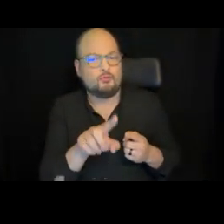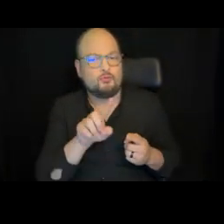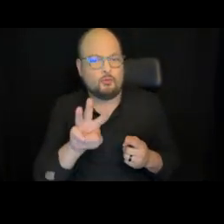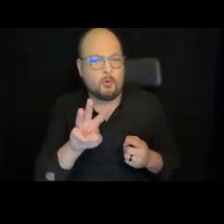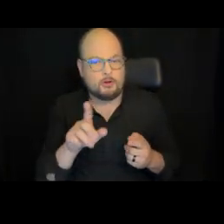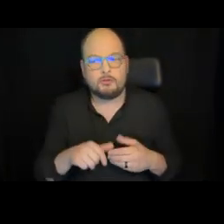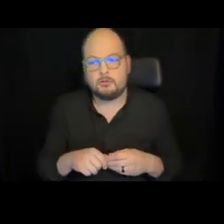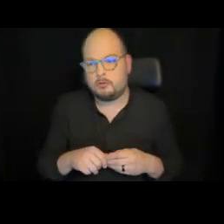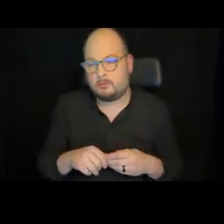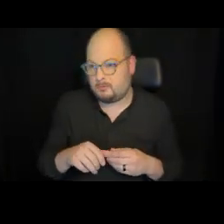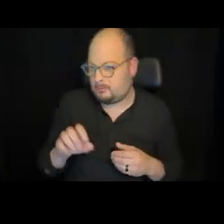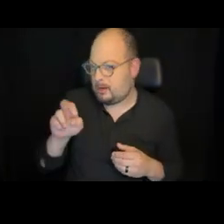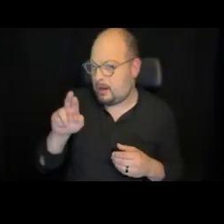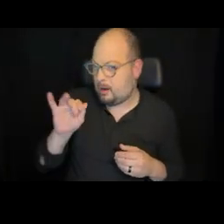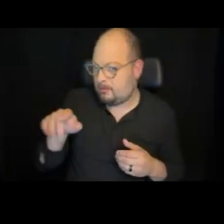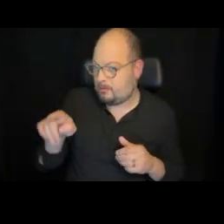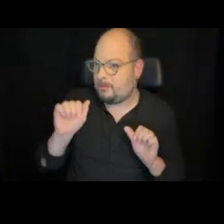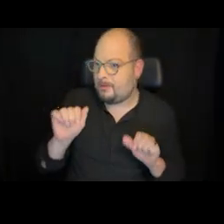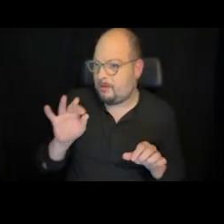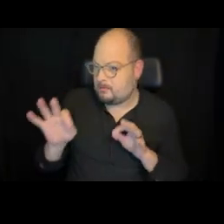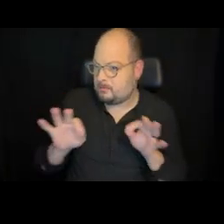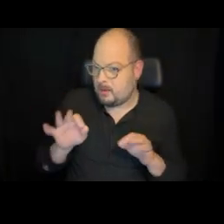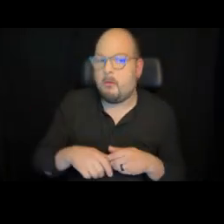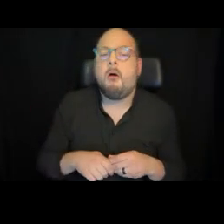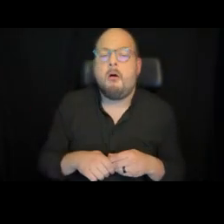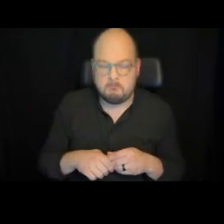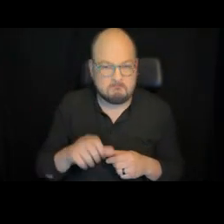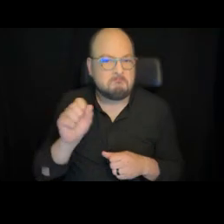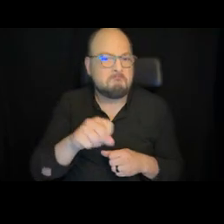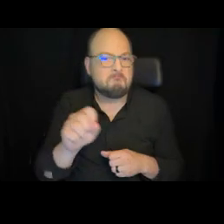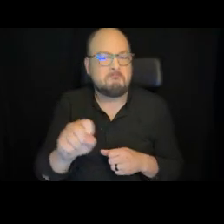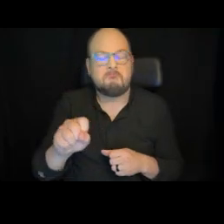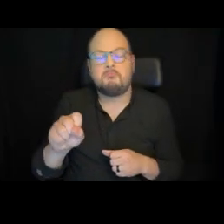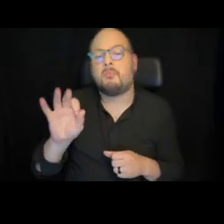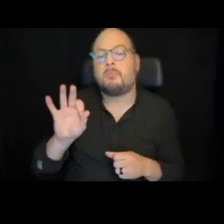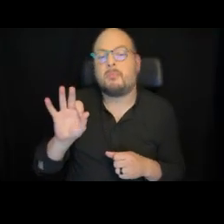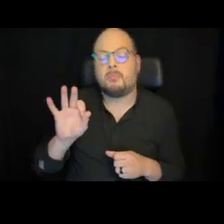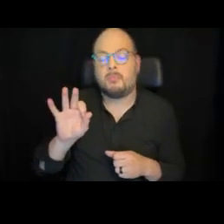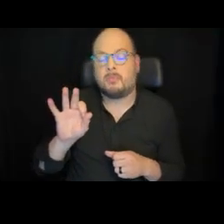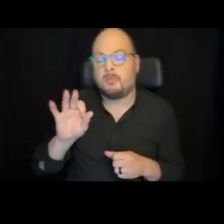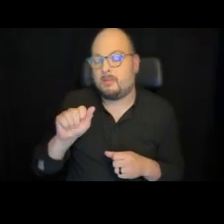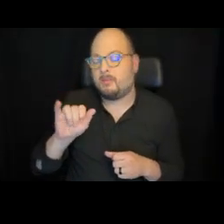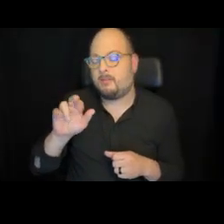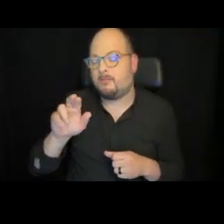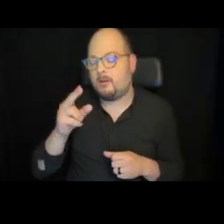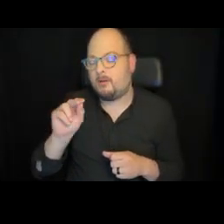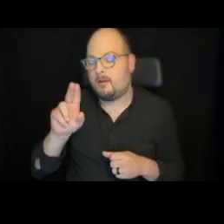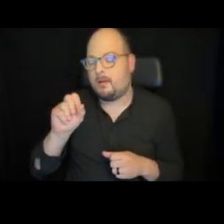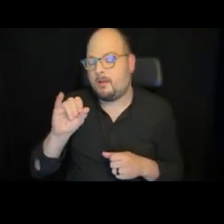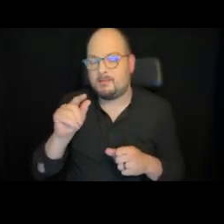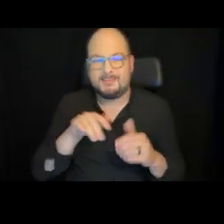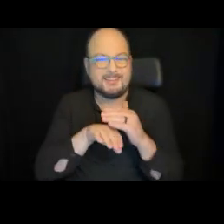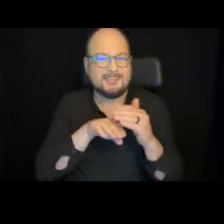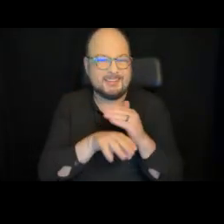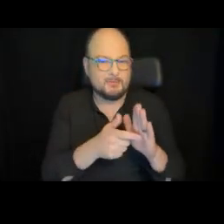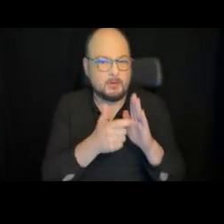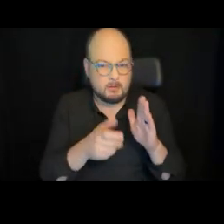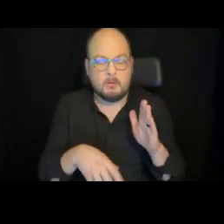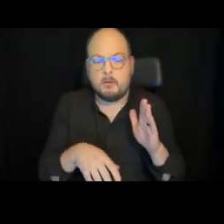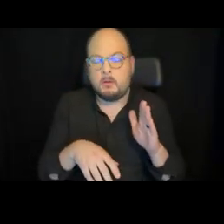Eric. Sure. So the Fair Housing Accessibility Guidelines only require a 60-inch turning space in U-shaped